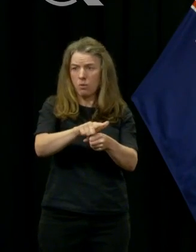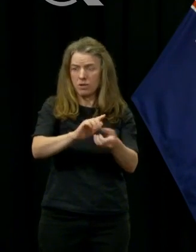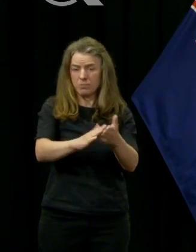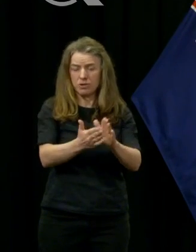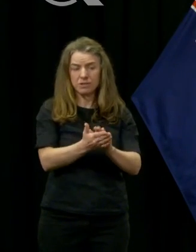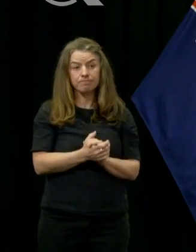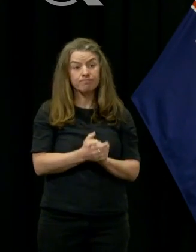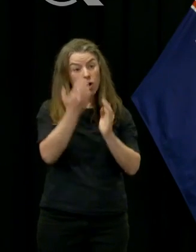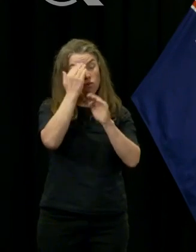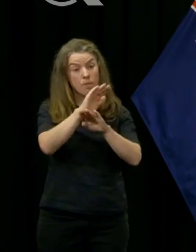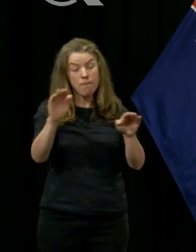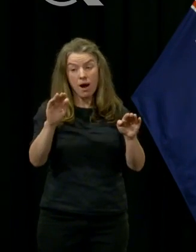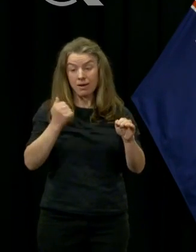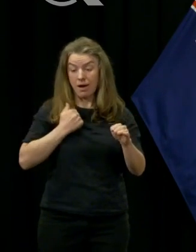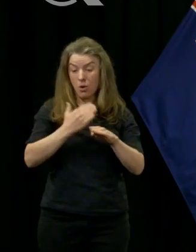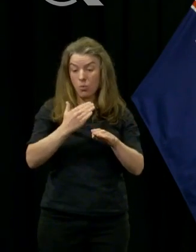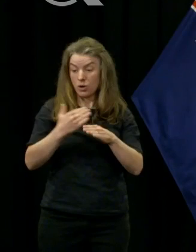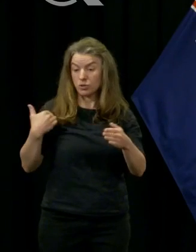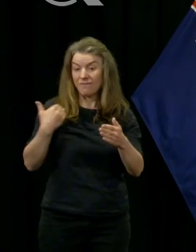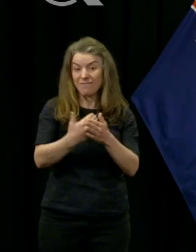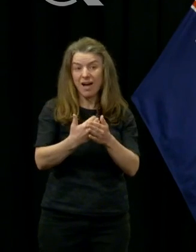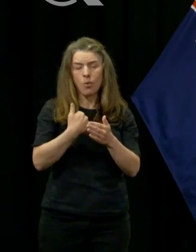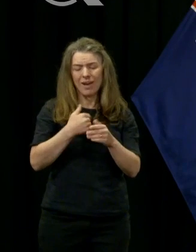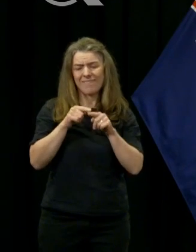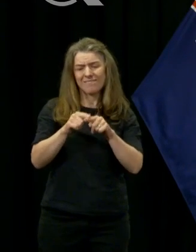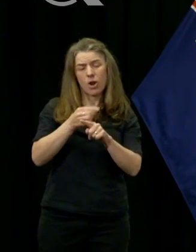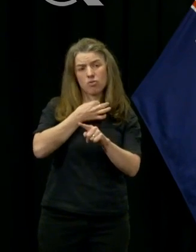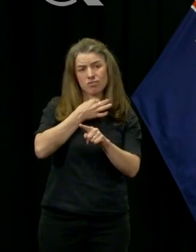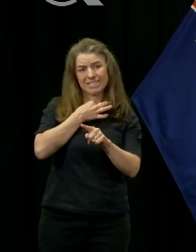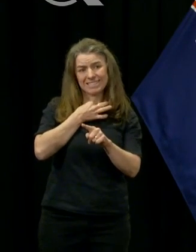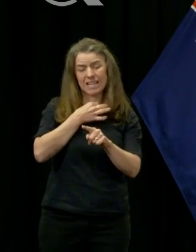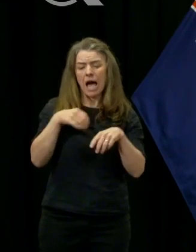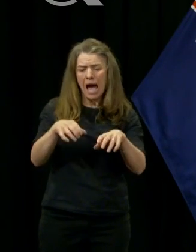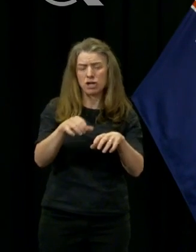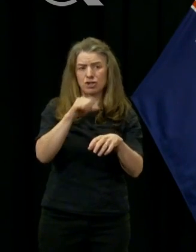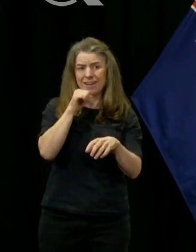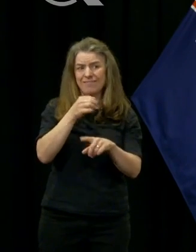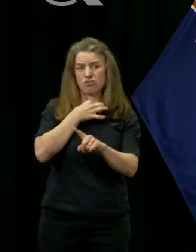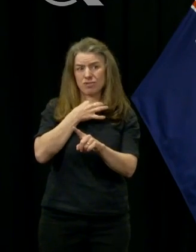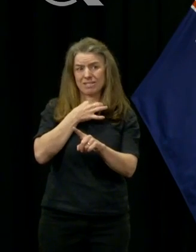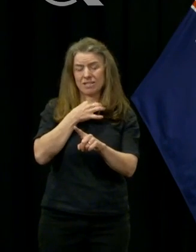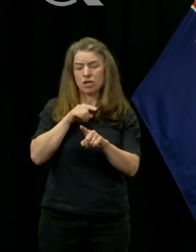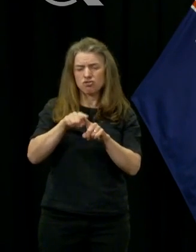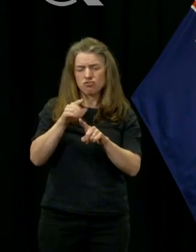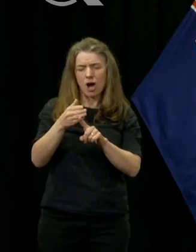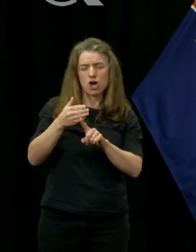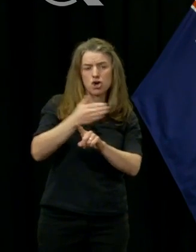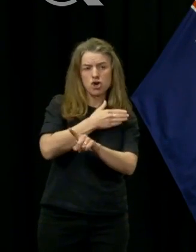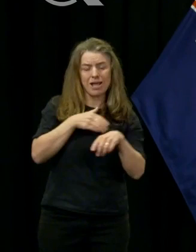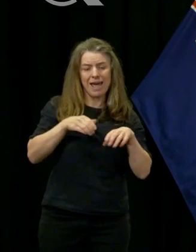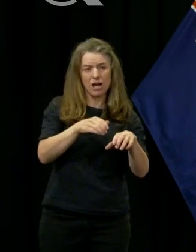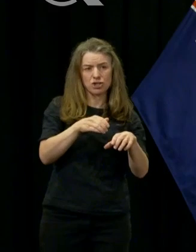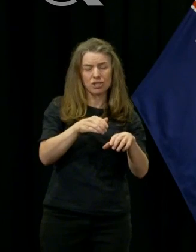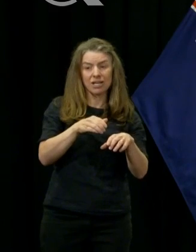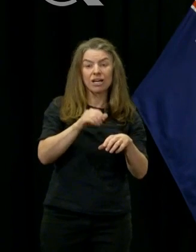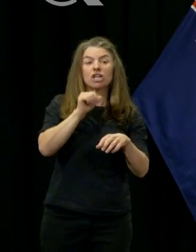done so far, we've been willing to move on risk. We've been willing to move early to preempt potential growth